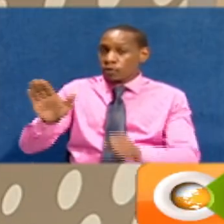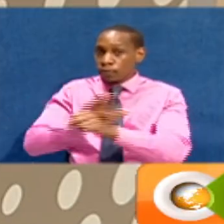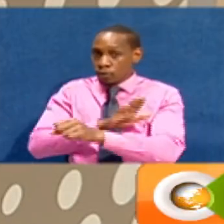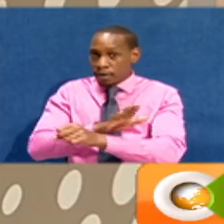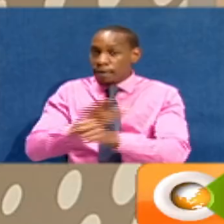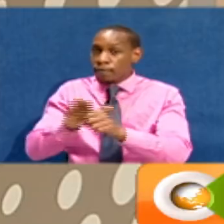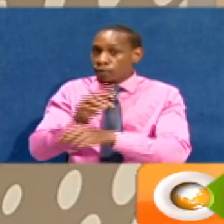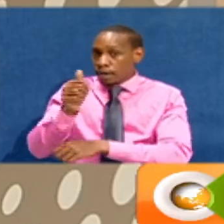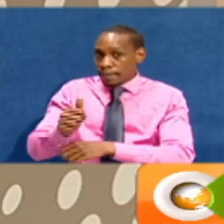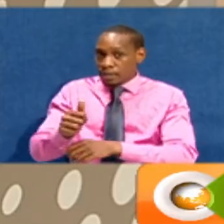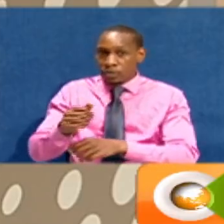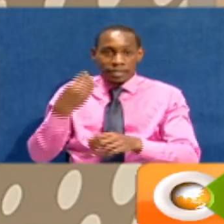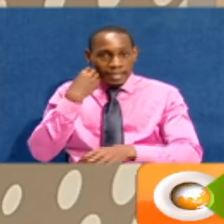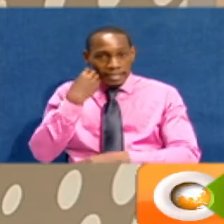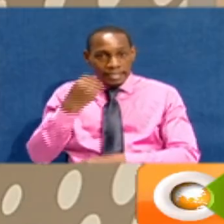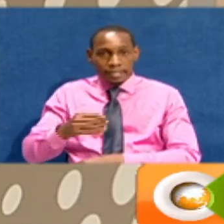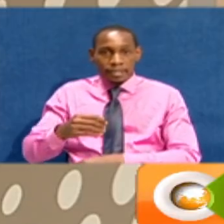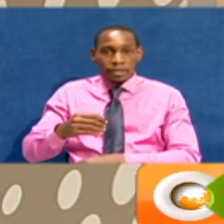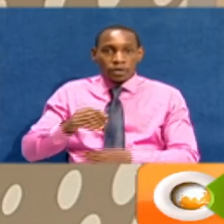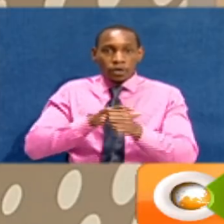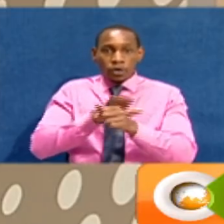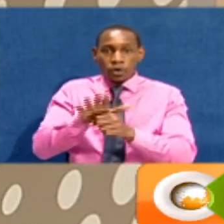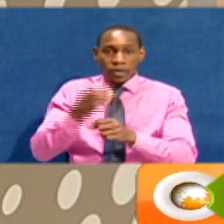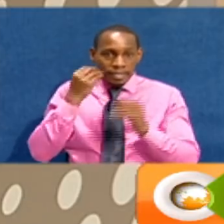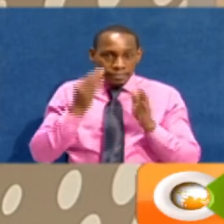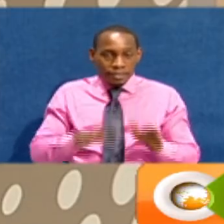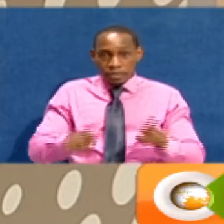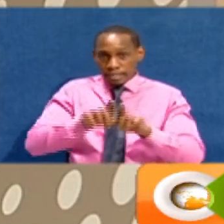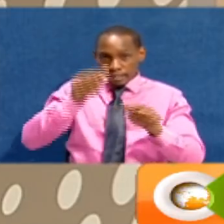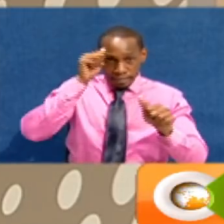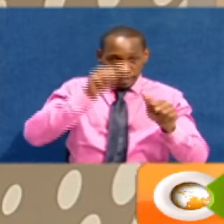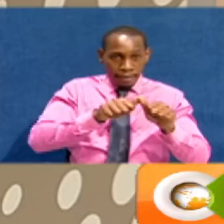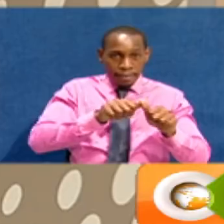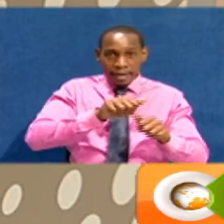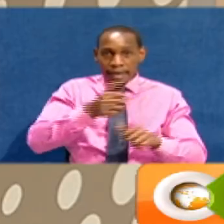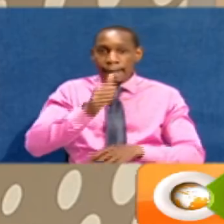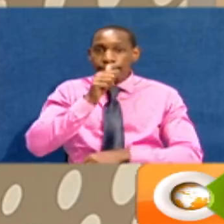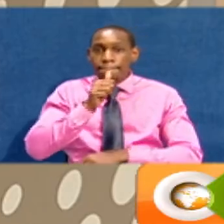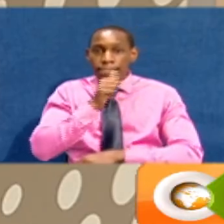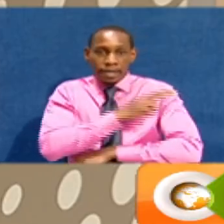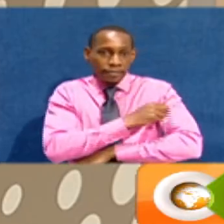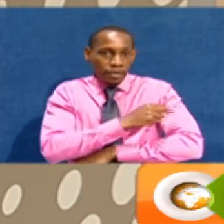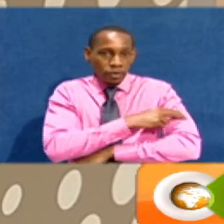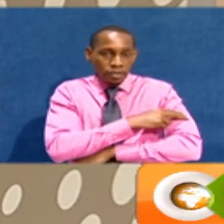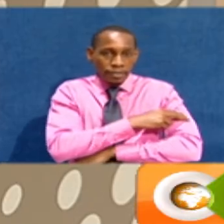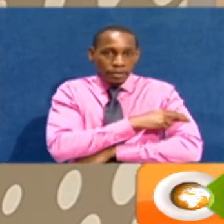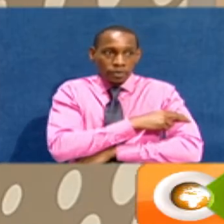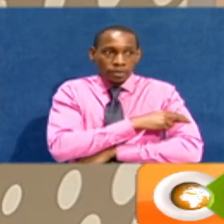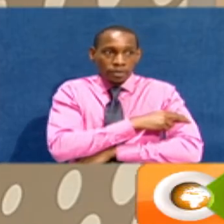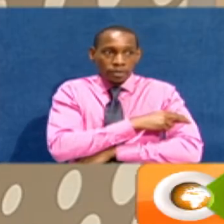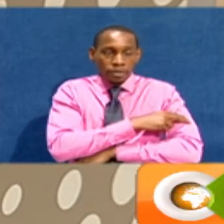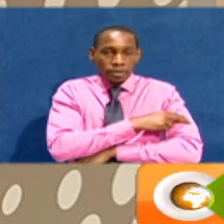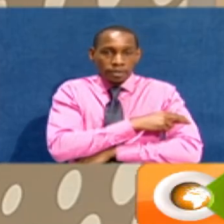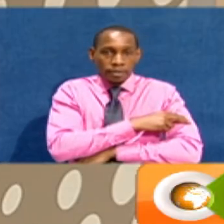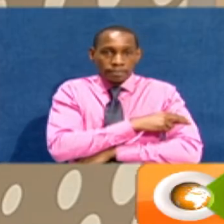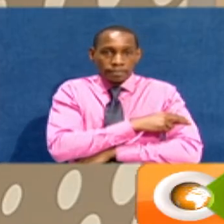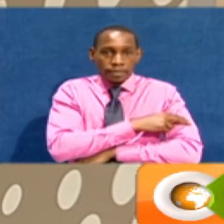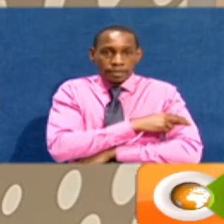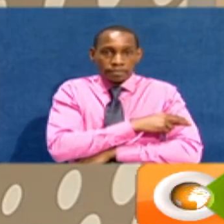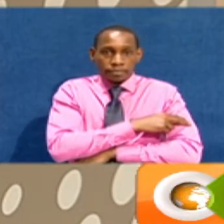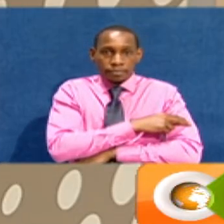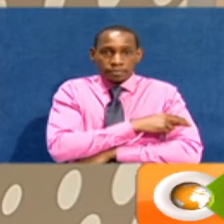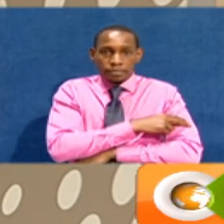not entirely full of COVID-19 patients. Remember, for some of the private hospitals, like, one of them, I think, has about